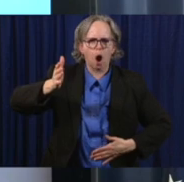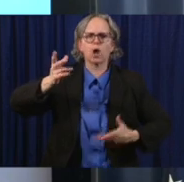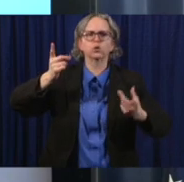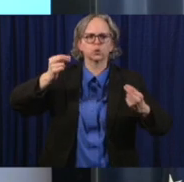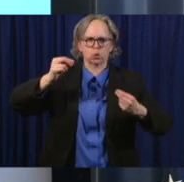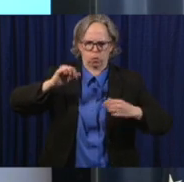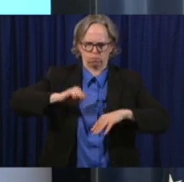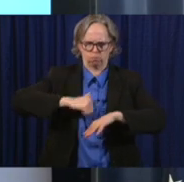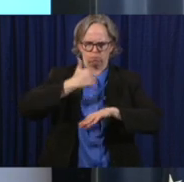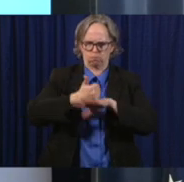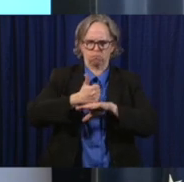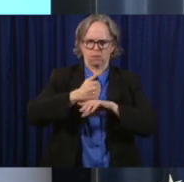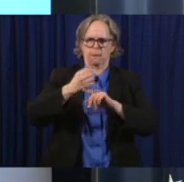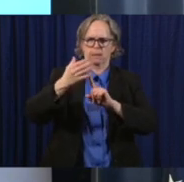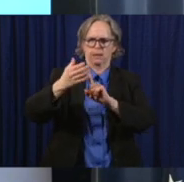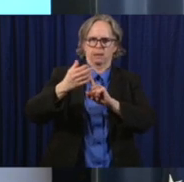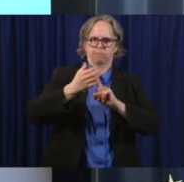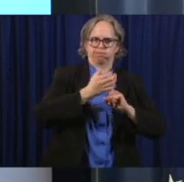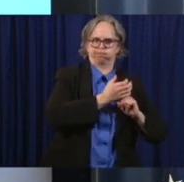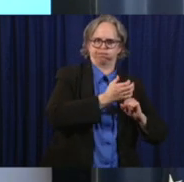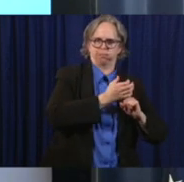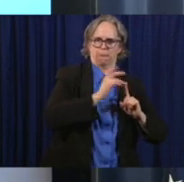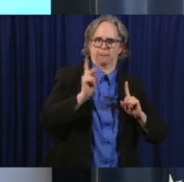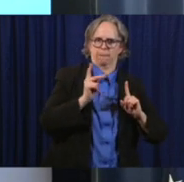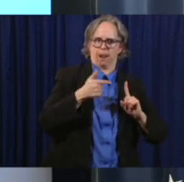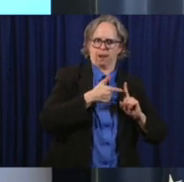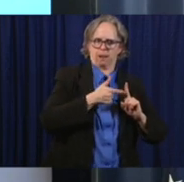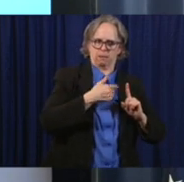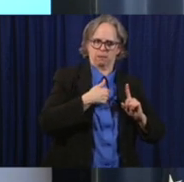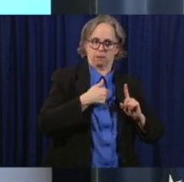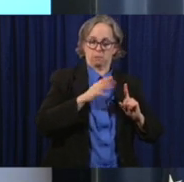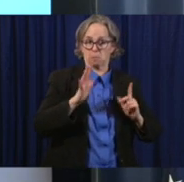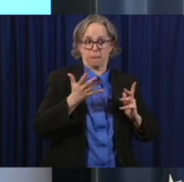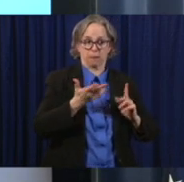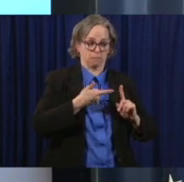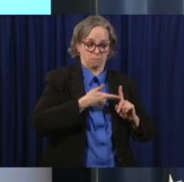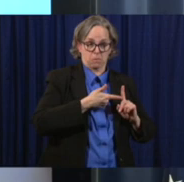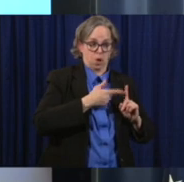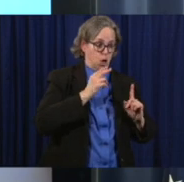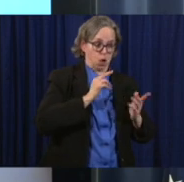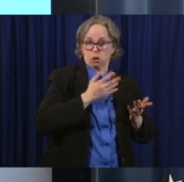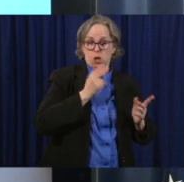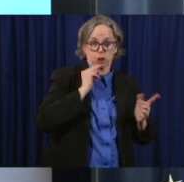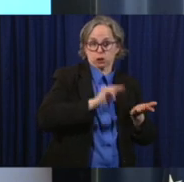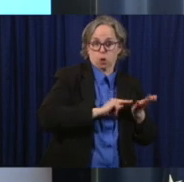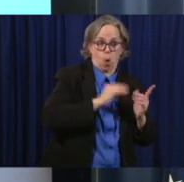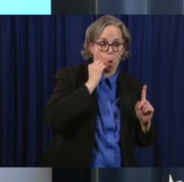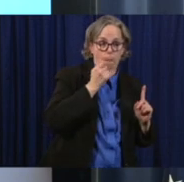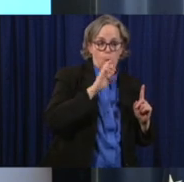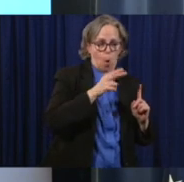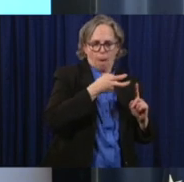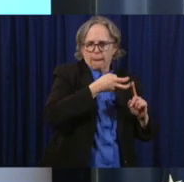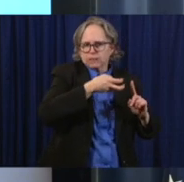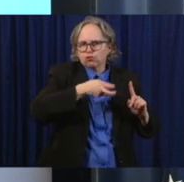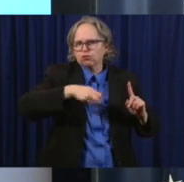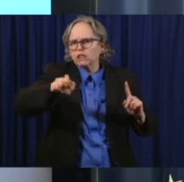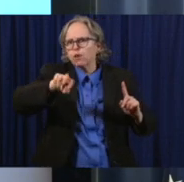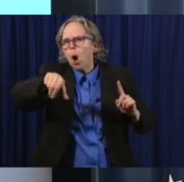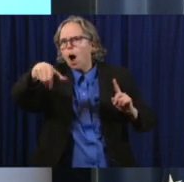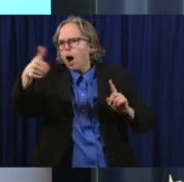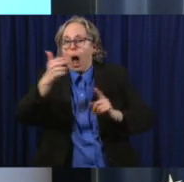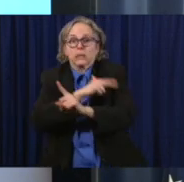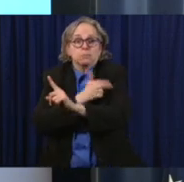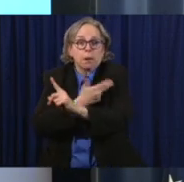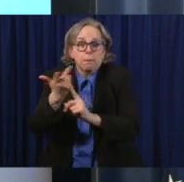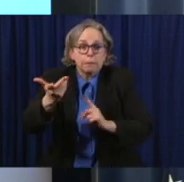in their either their own nursing home where they live or potentially some who may be being discharged from the hospital to provide the extra